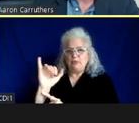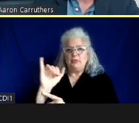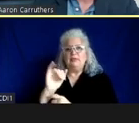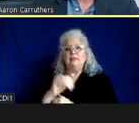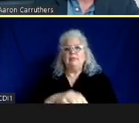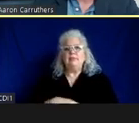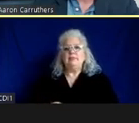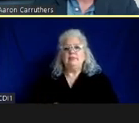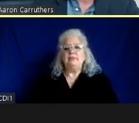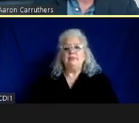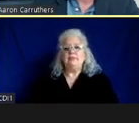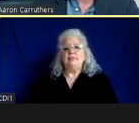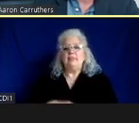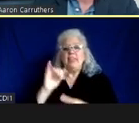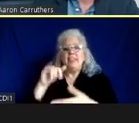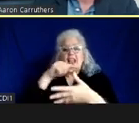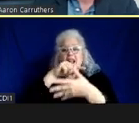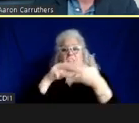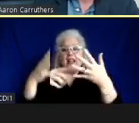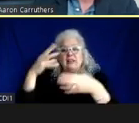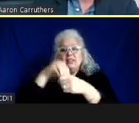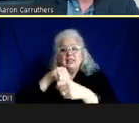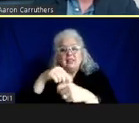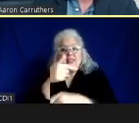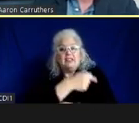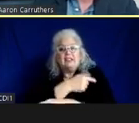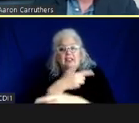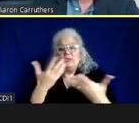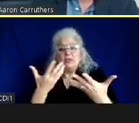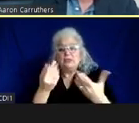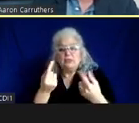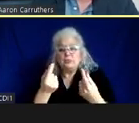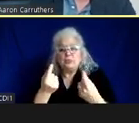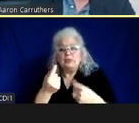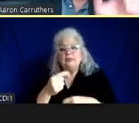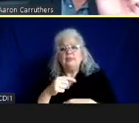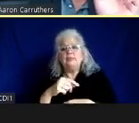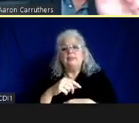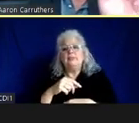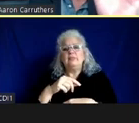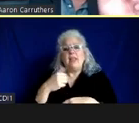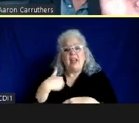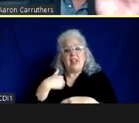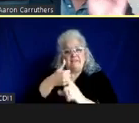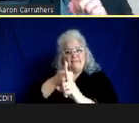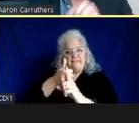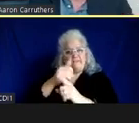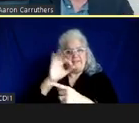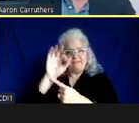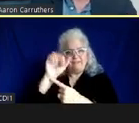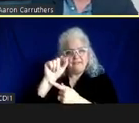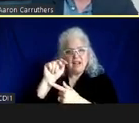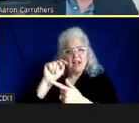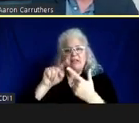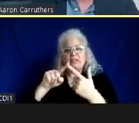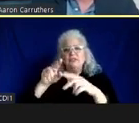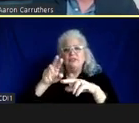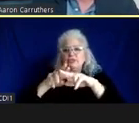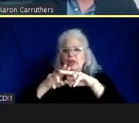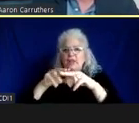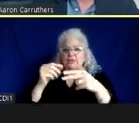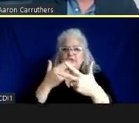the vaccine includes fats, salts, and sugars. So there's the genetic material, then there's fats, salts, and sugars